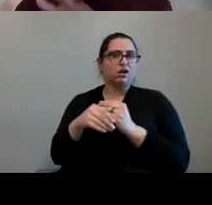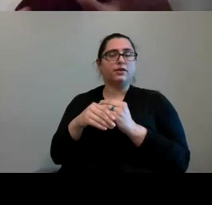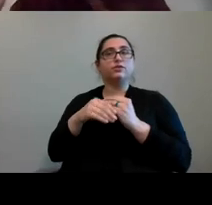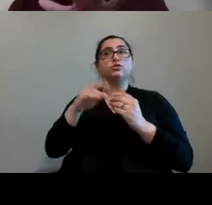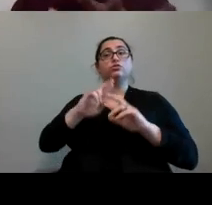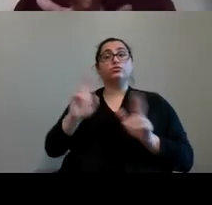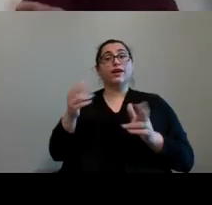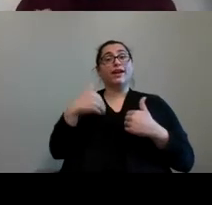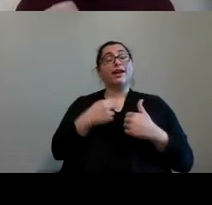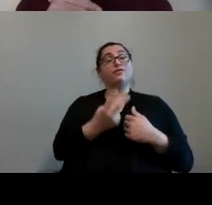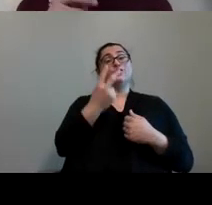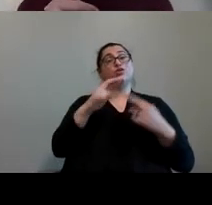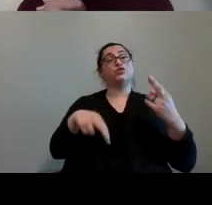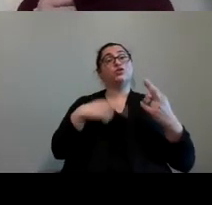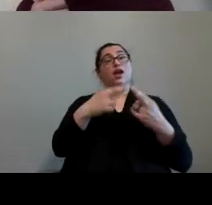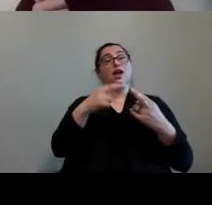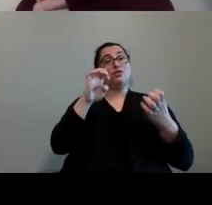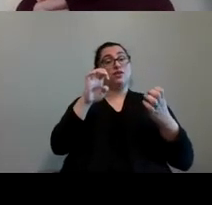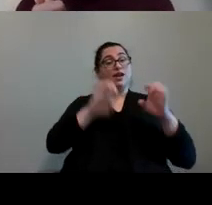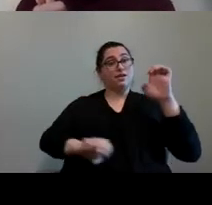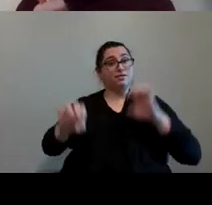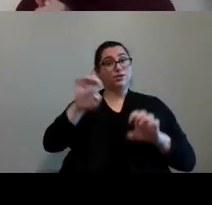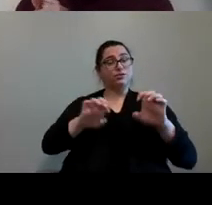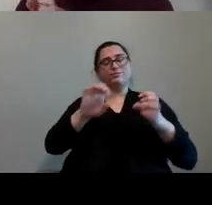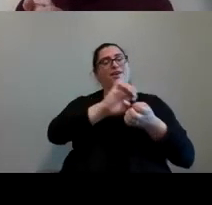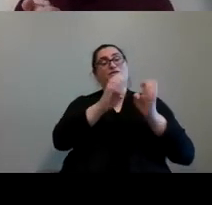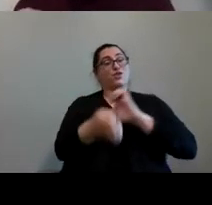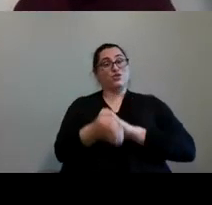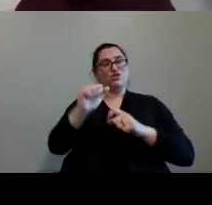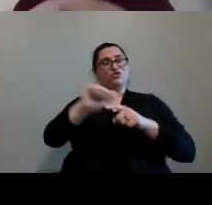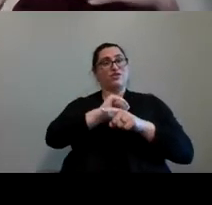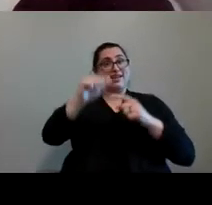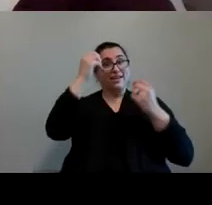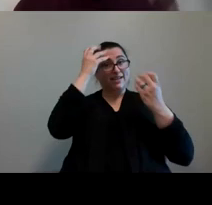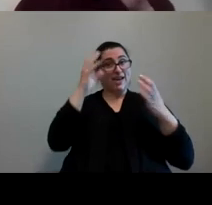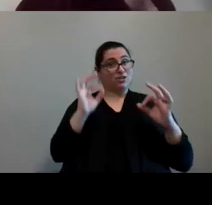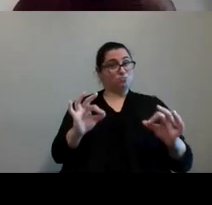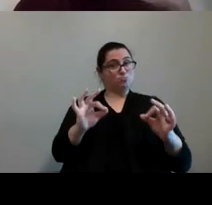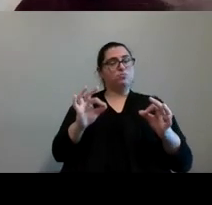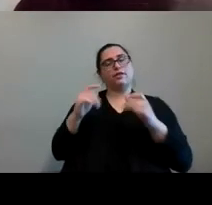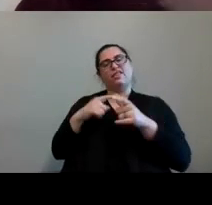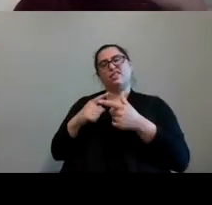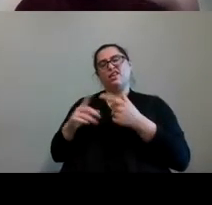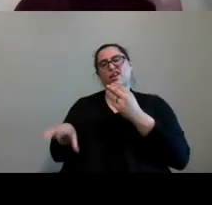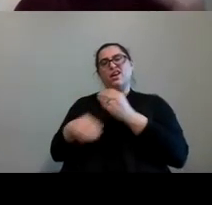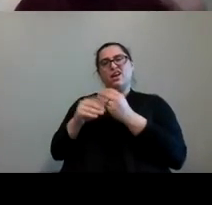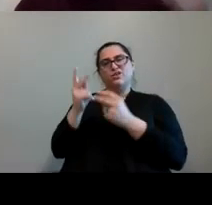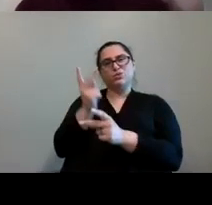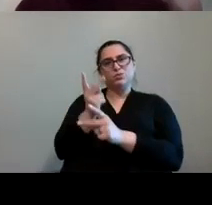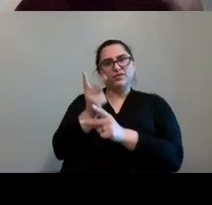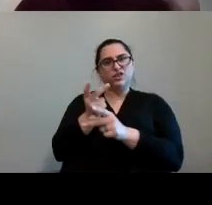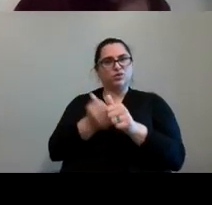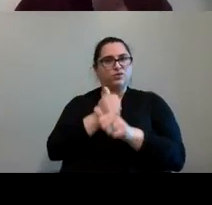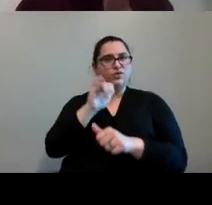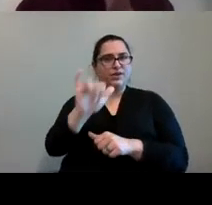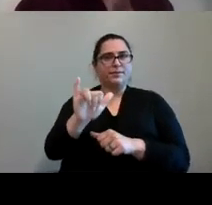that initial 2 round of evolution training data. So there's this paper. There's a great paper